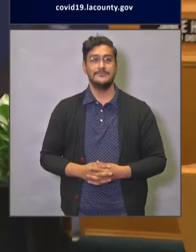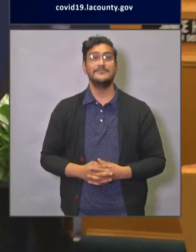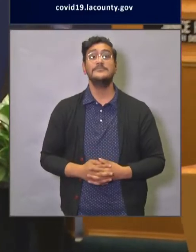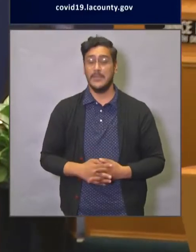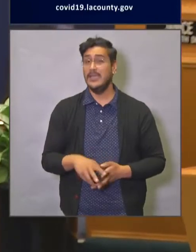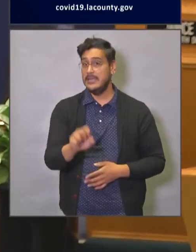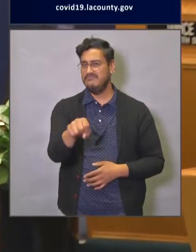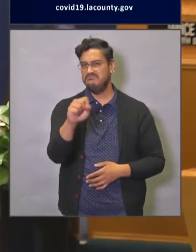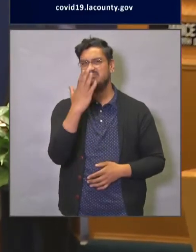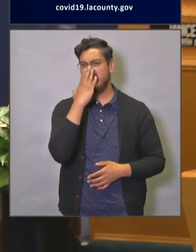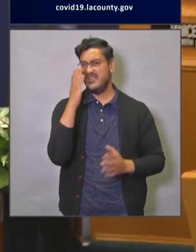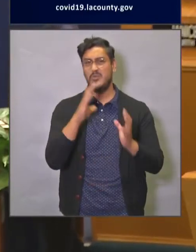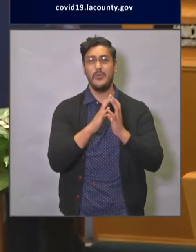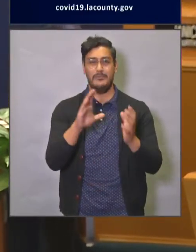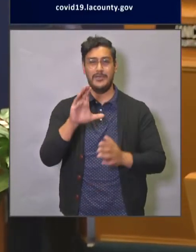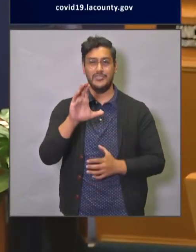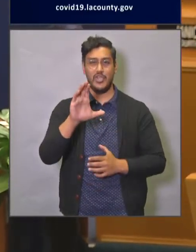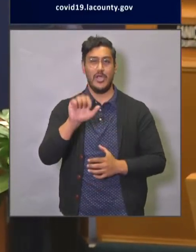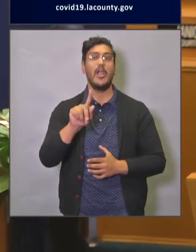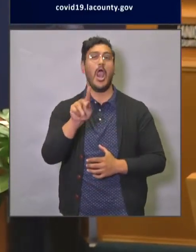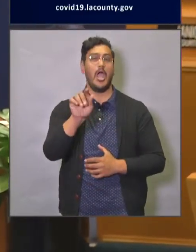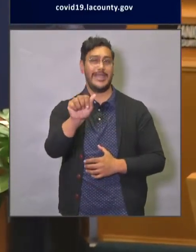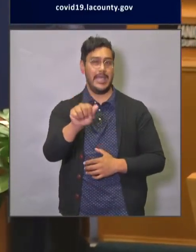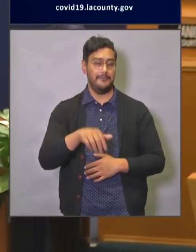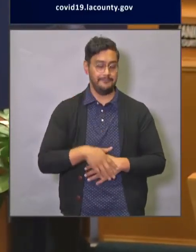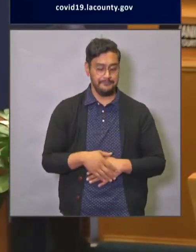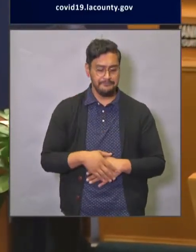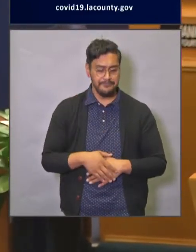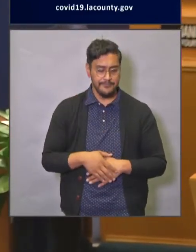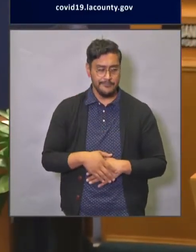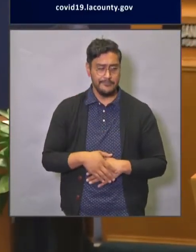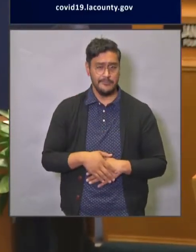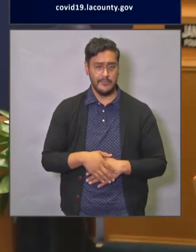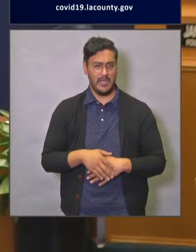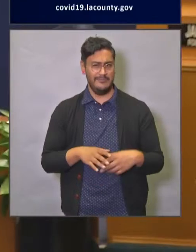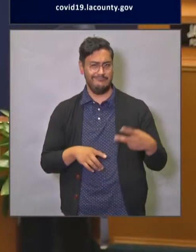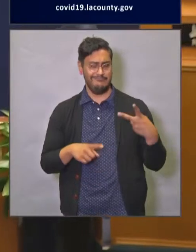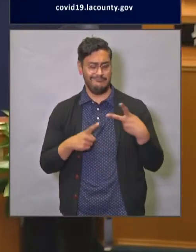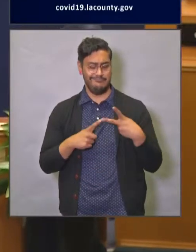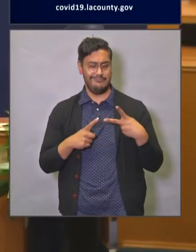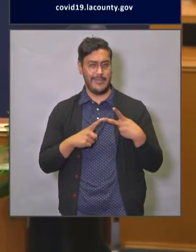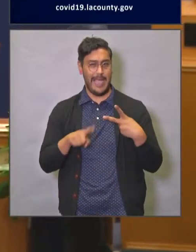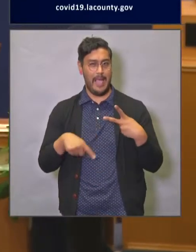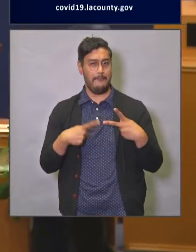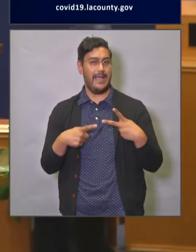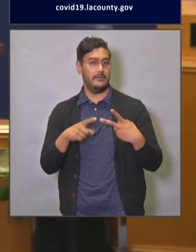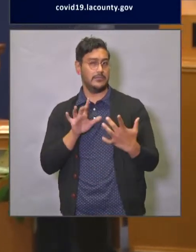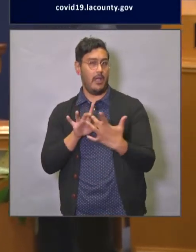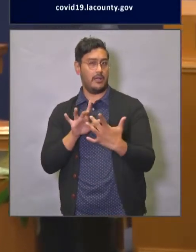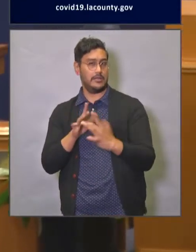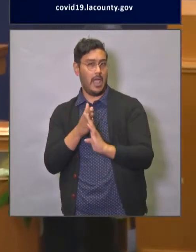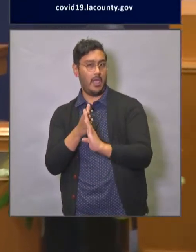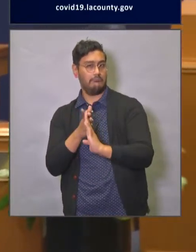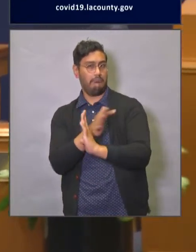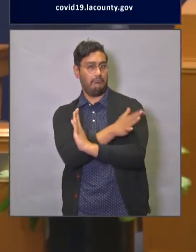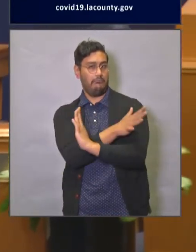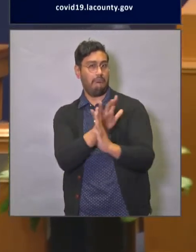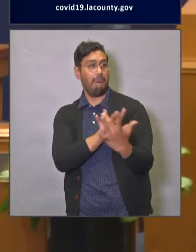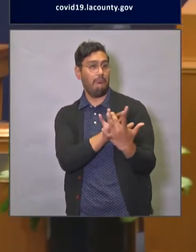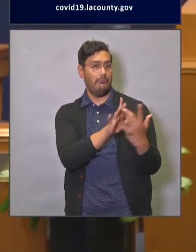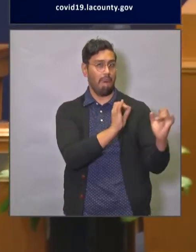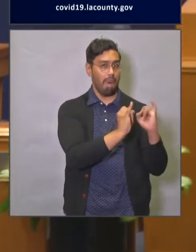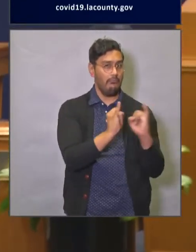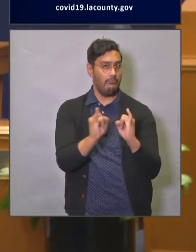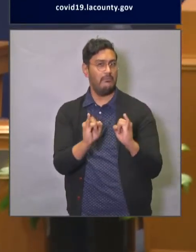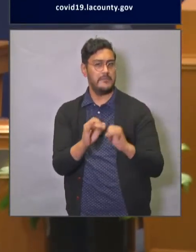Oops. Yeah, thanks so much, Claudia. To answer the second question on contact tracing, we'll